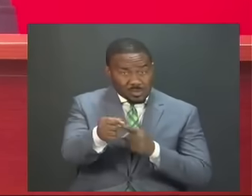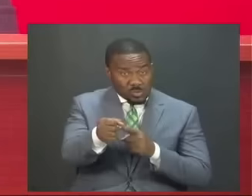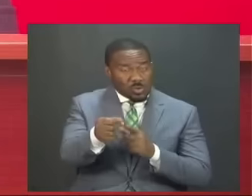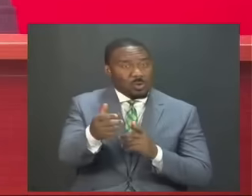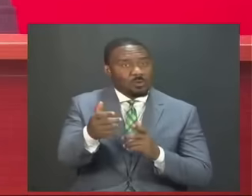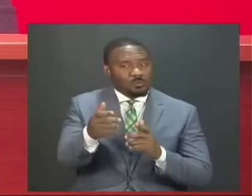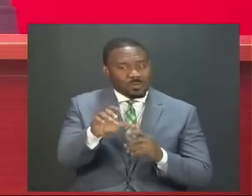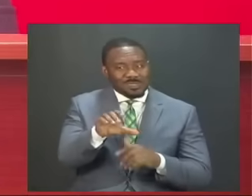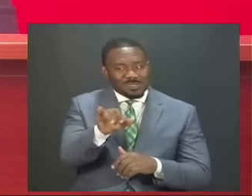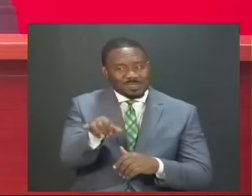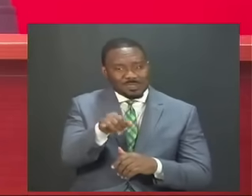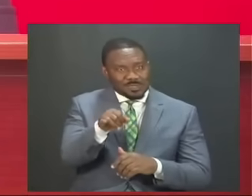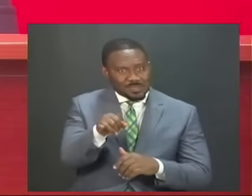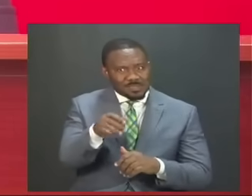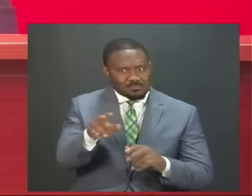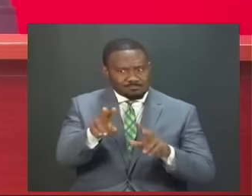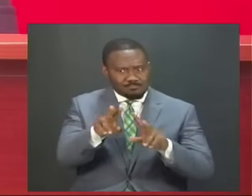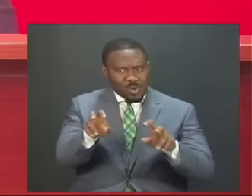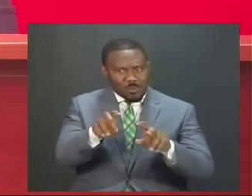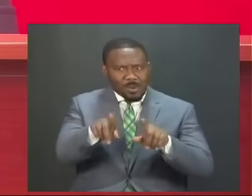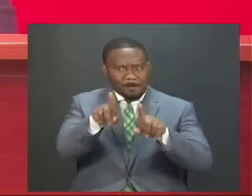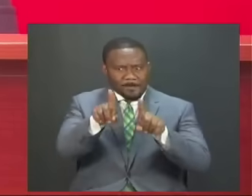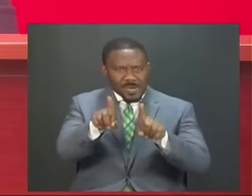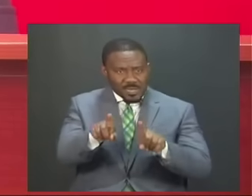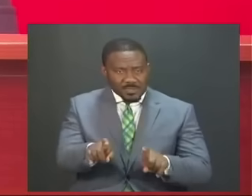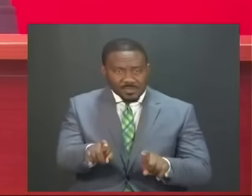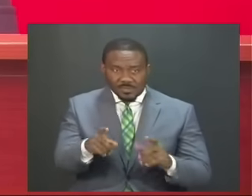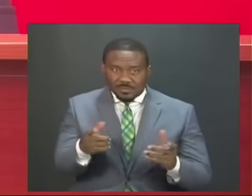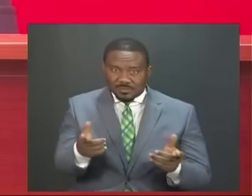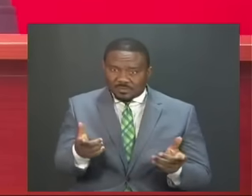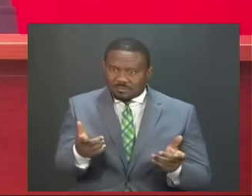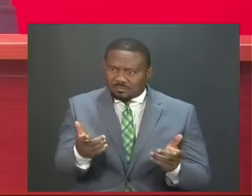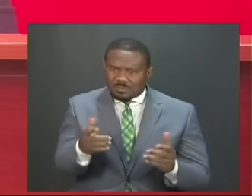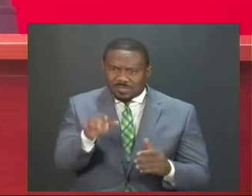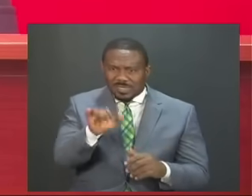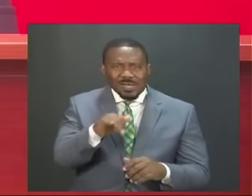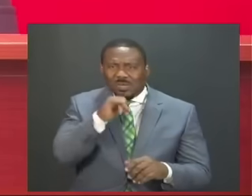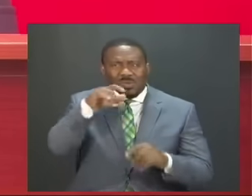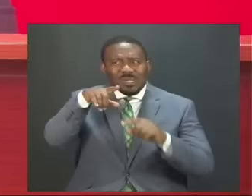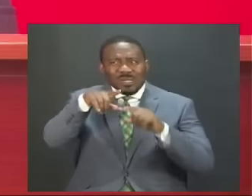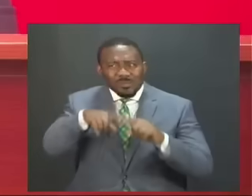is not conditional on events elsewhere.